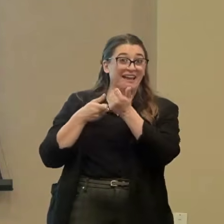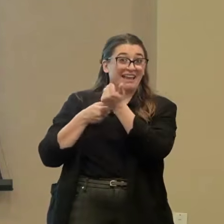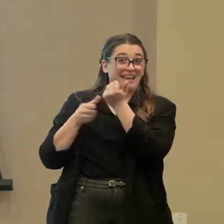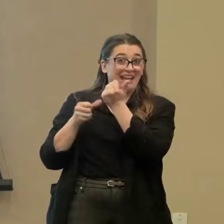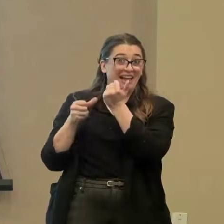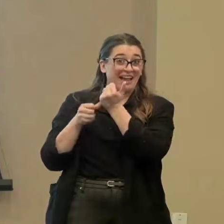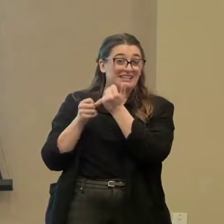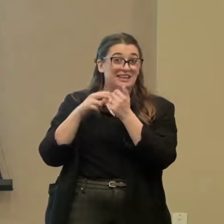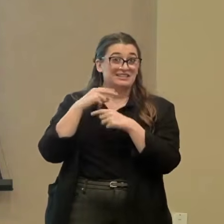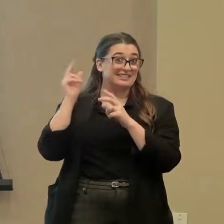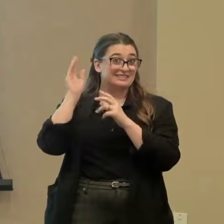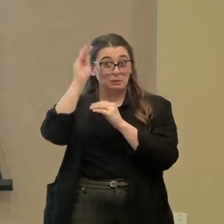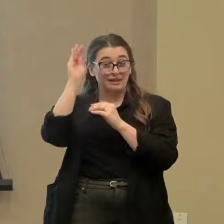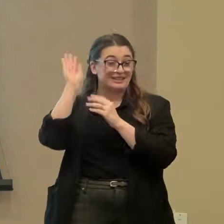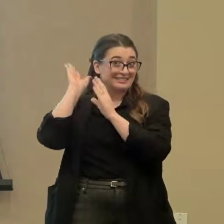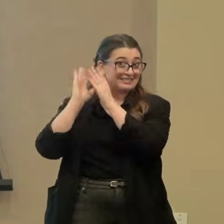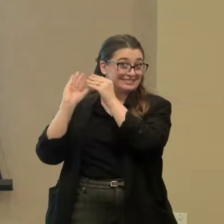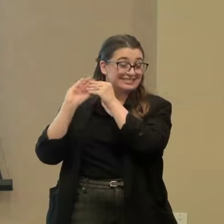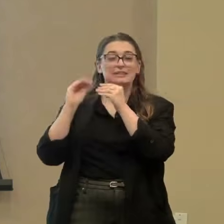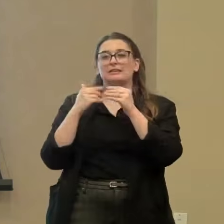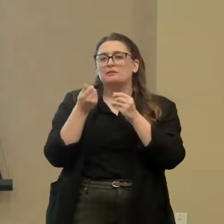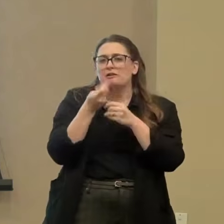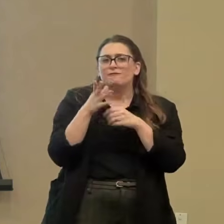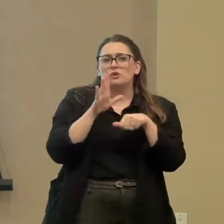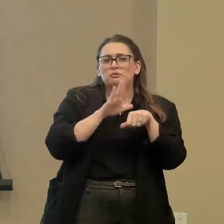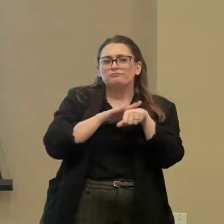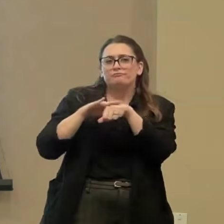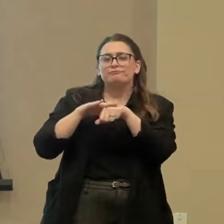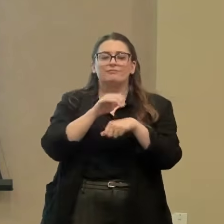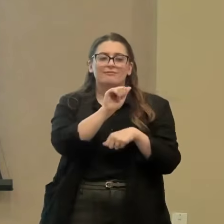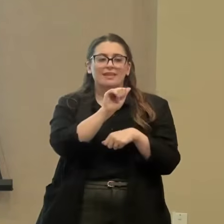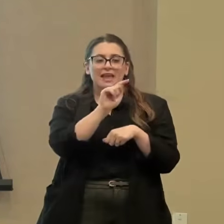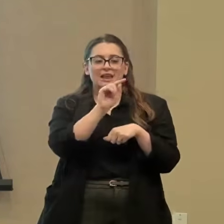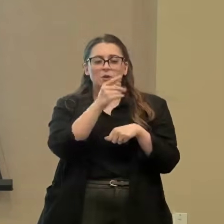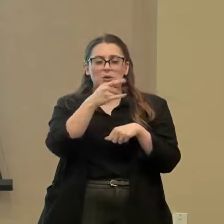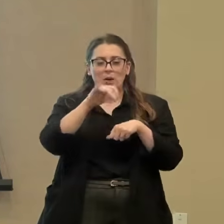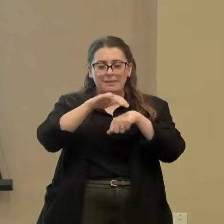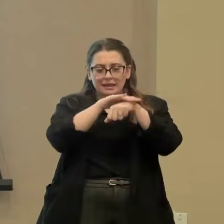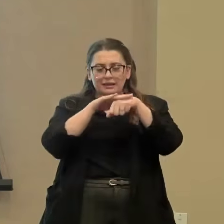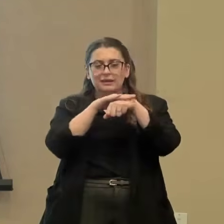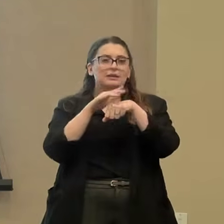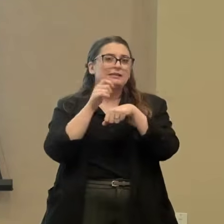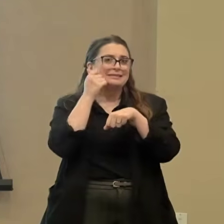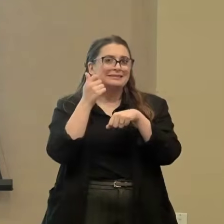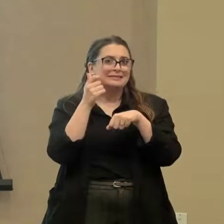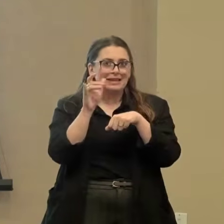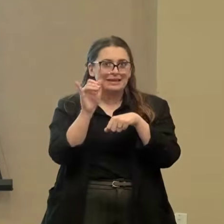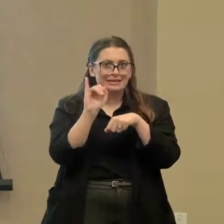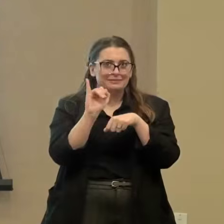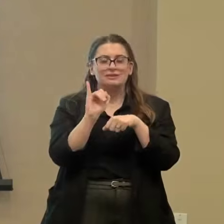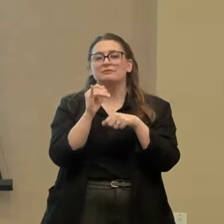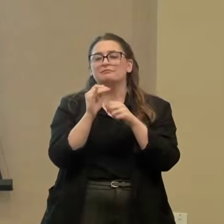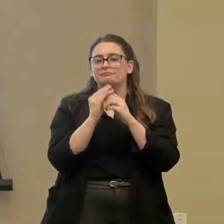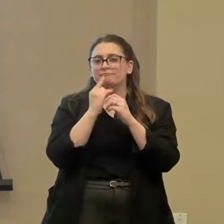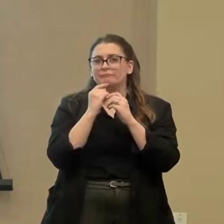some of the cases I've seen. There are some clues. Atopic dermatitis, especially depending on what age you are, shows up in different parts